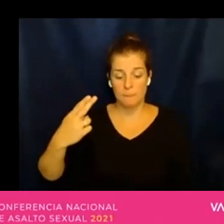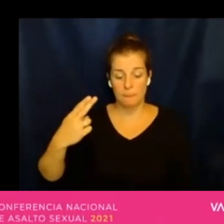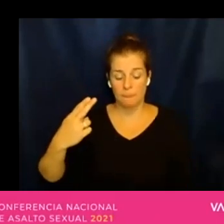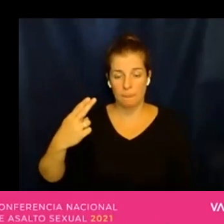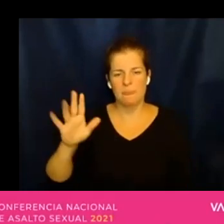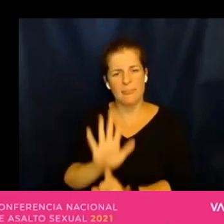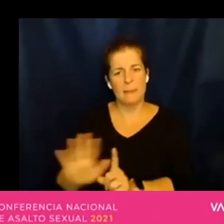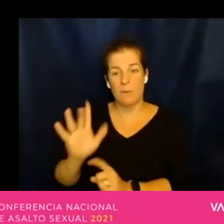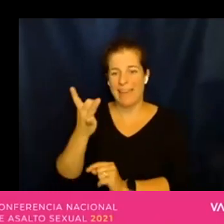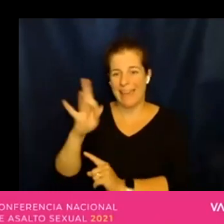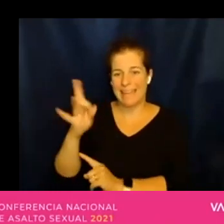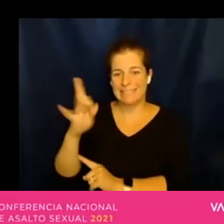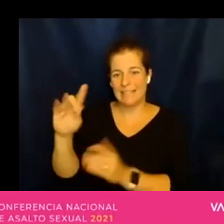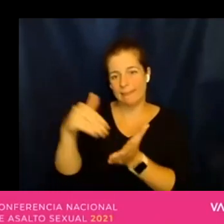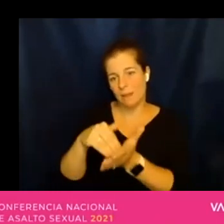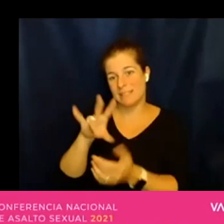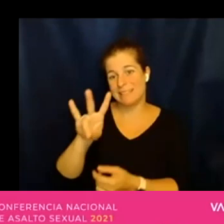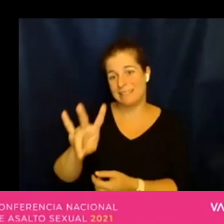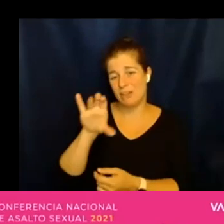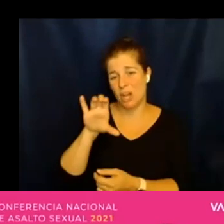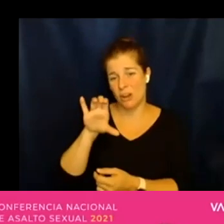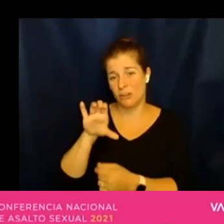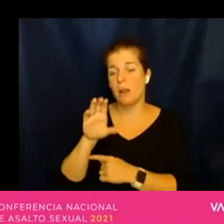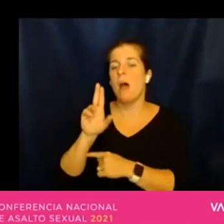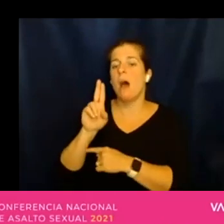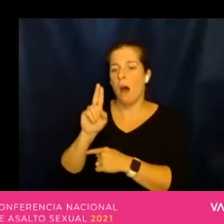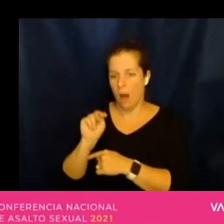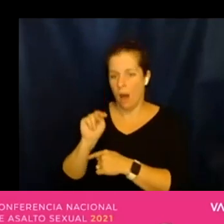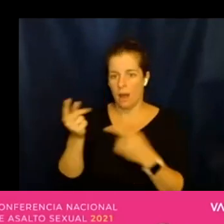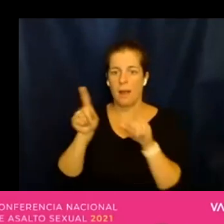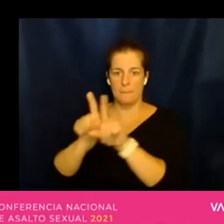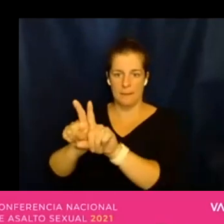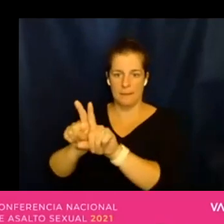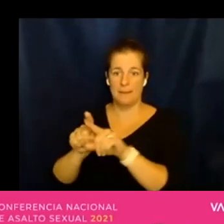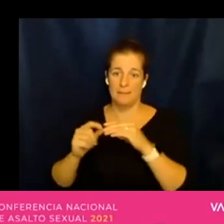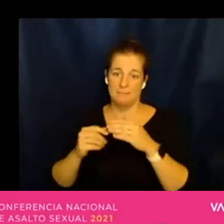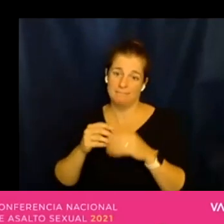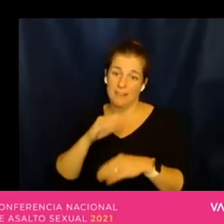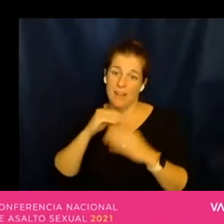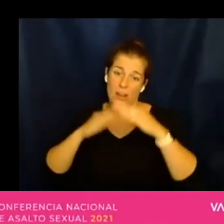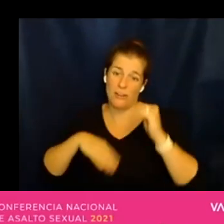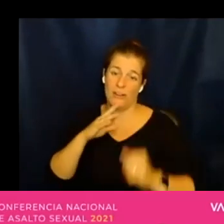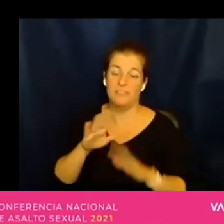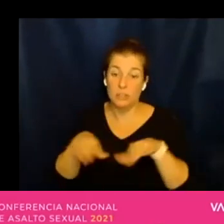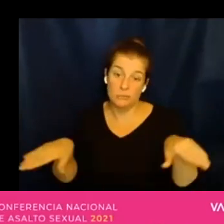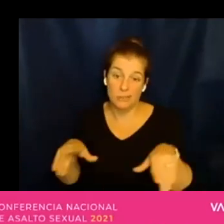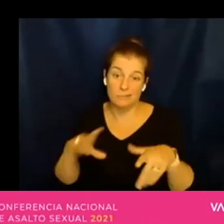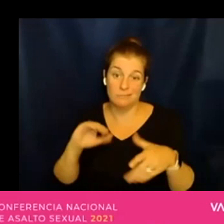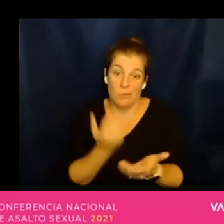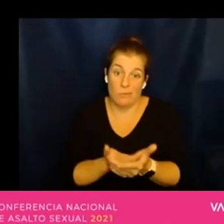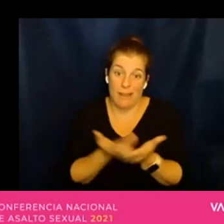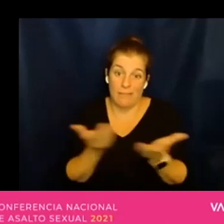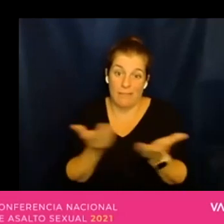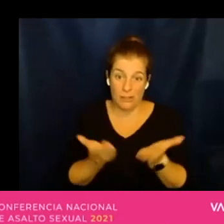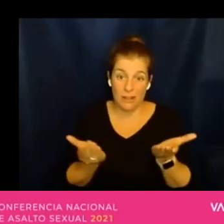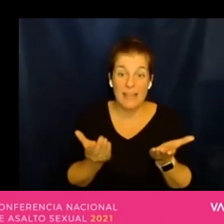18,700 unaccompanied minors entered the United States alone. And the following month, more than 19